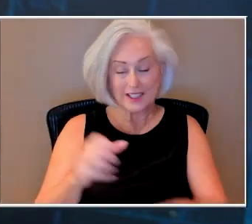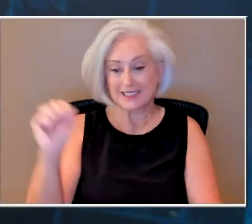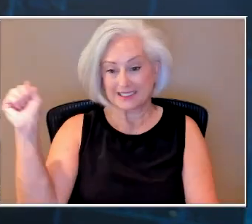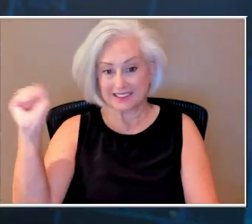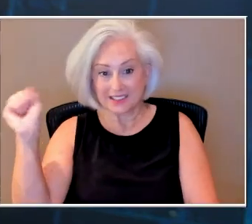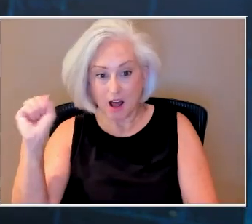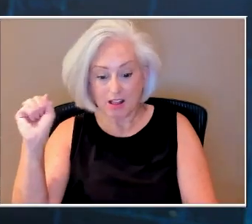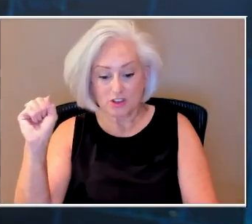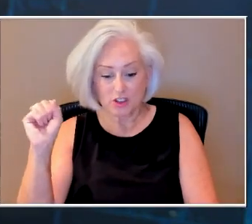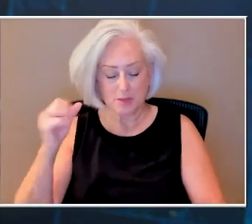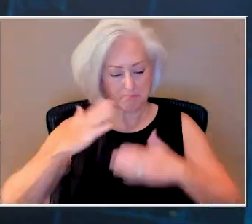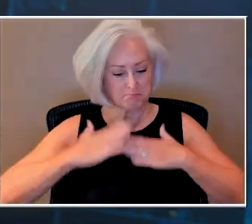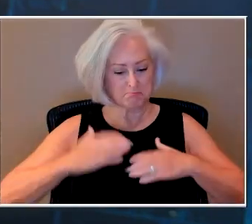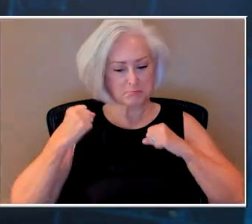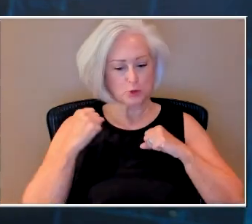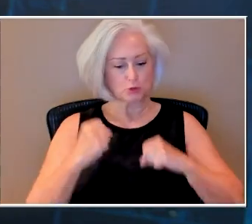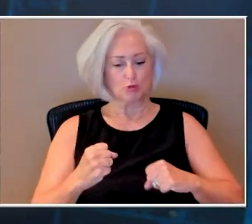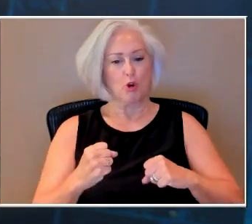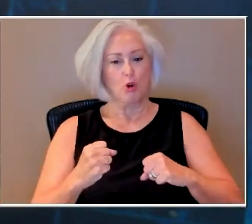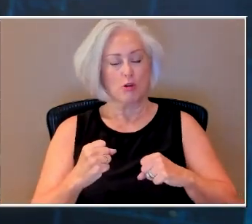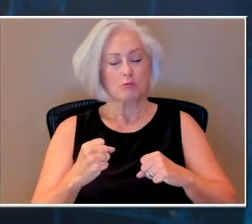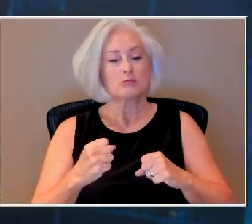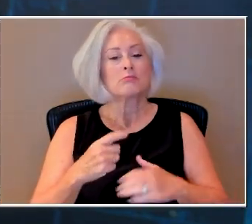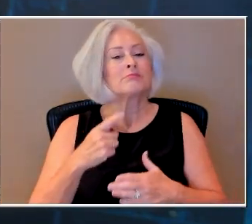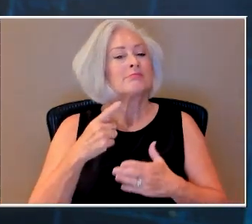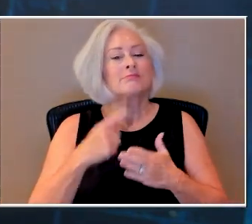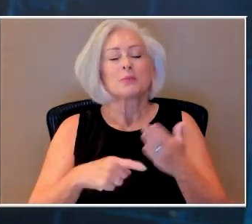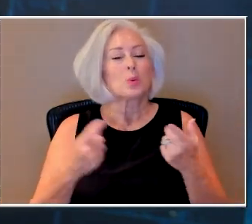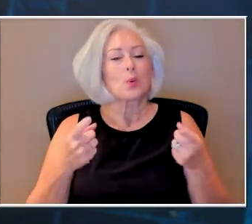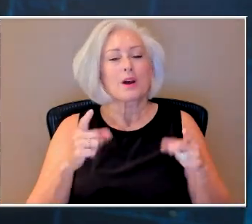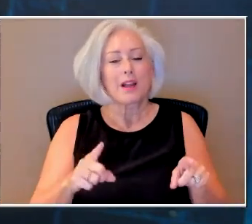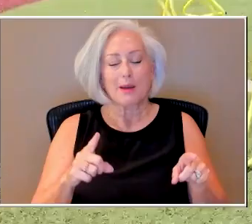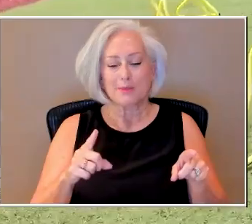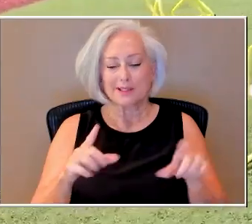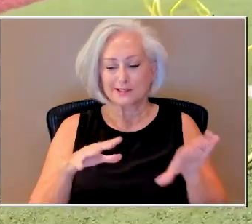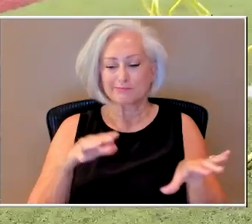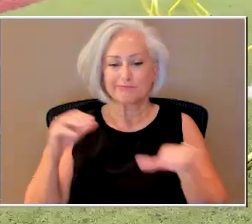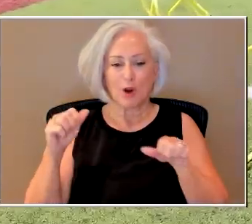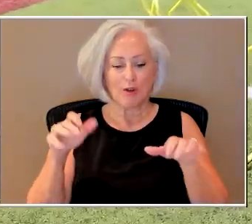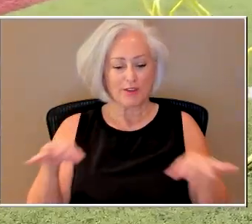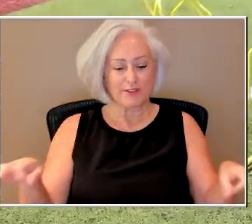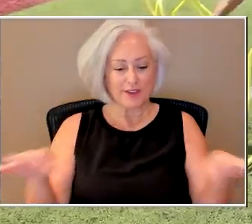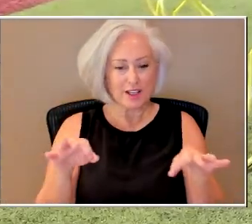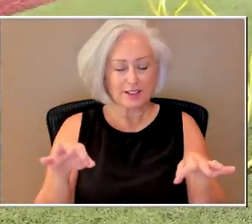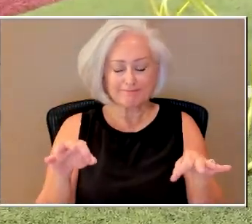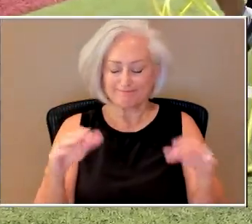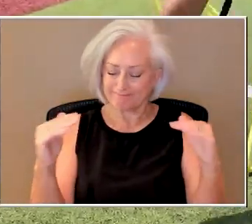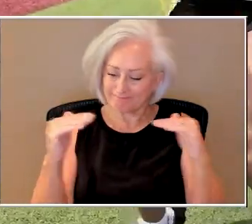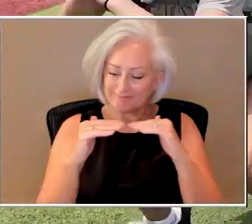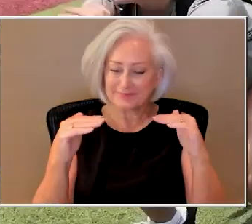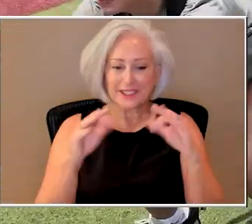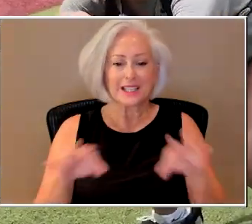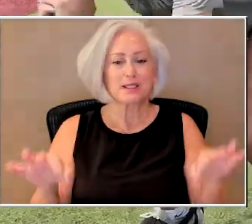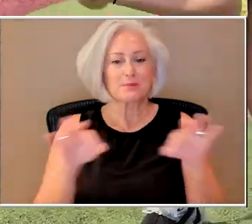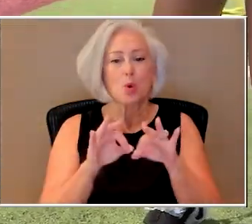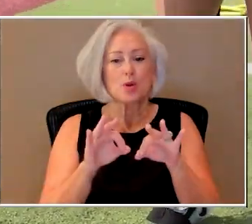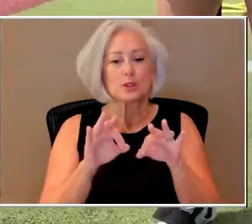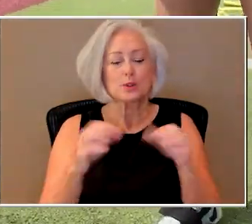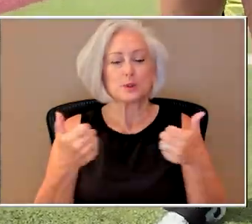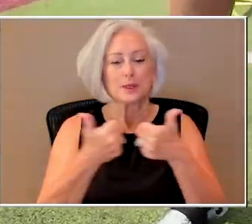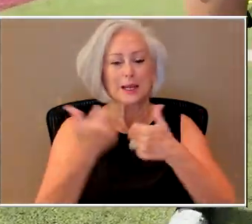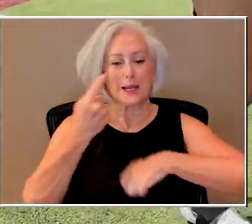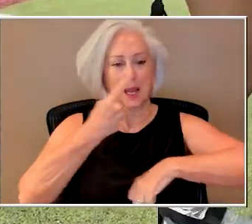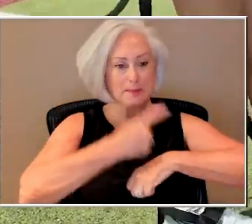what happens off the field can be just as important as game day. That's where strength and conditioning come in.